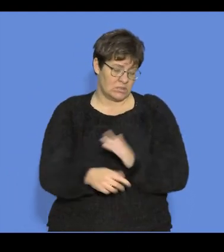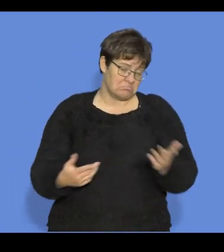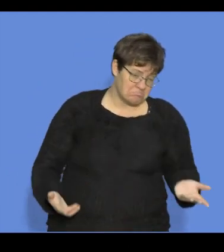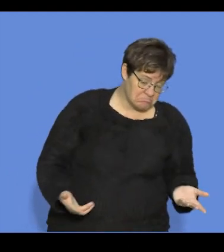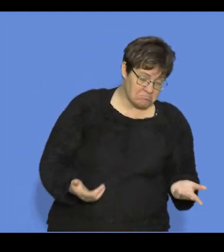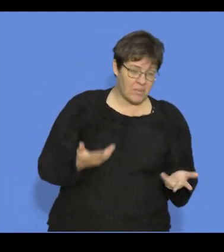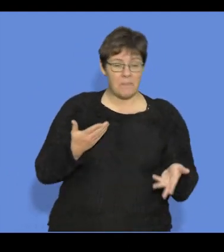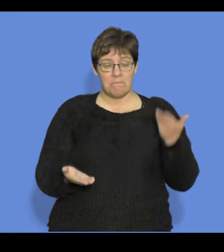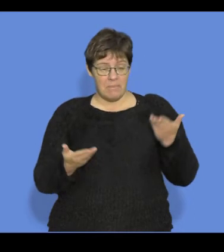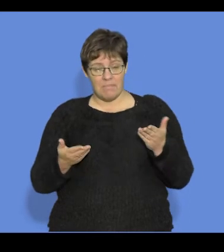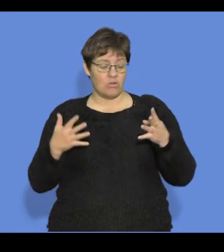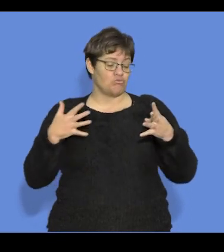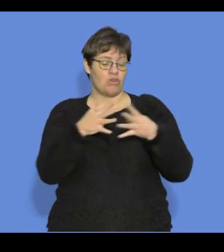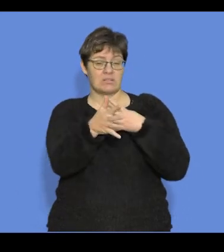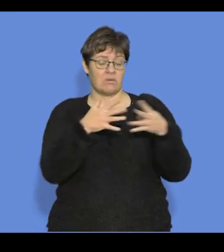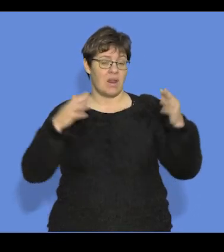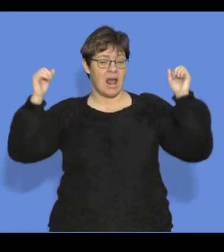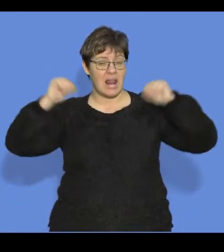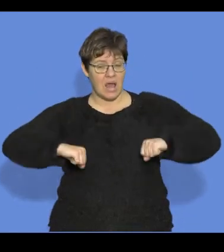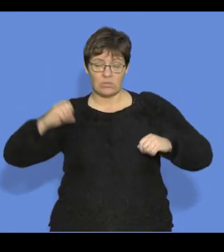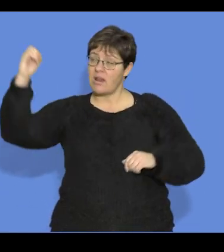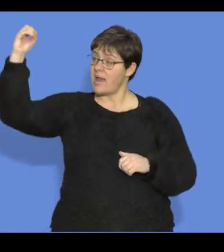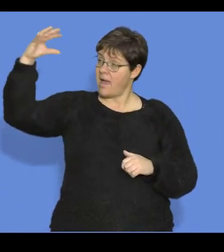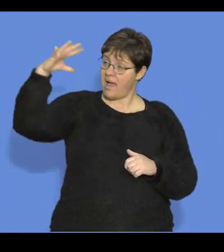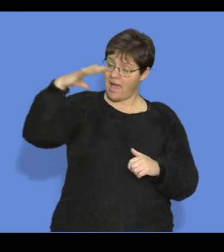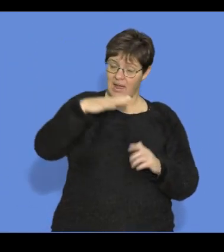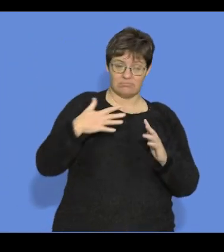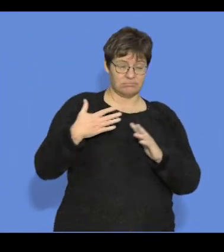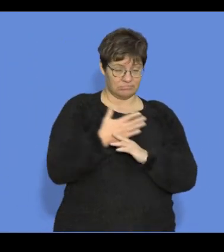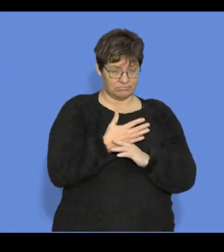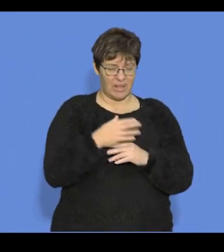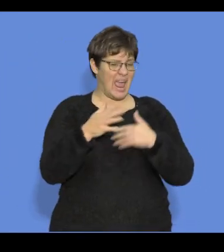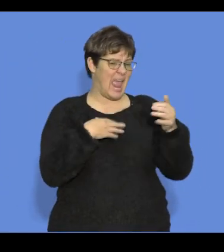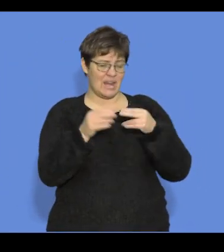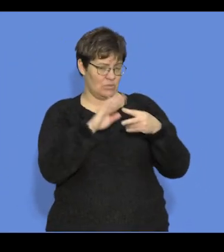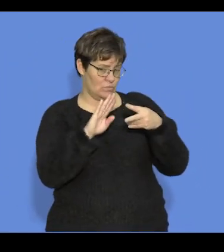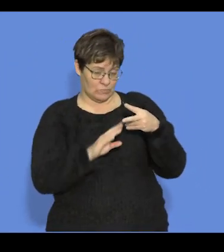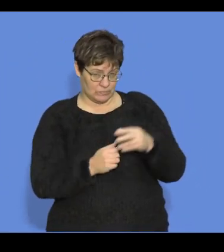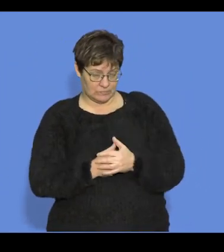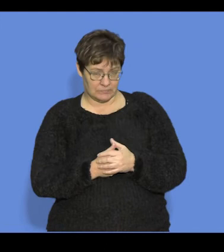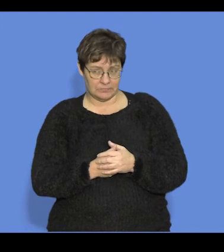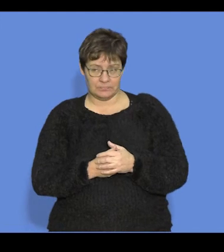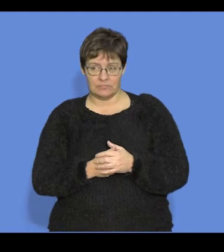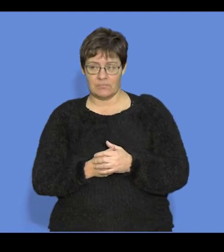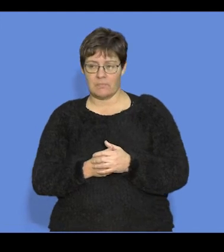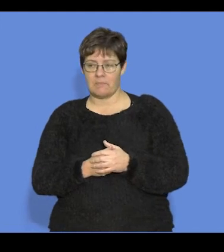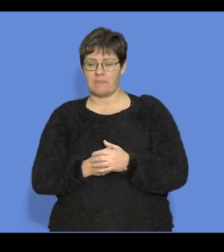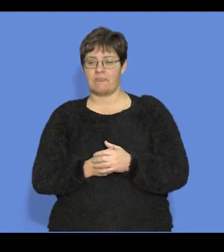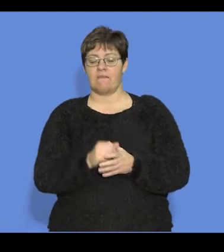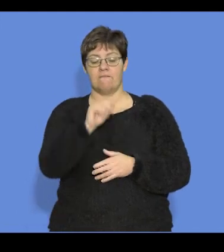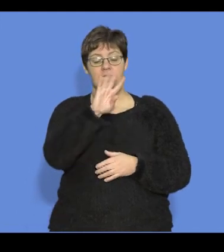they're transparent to allow light in. Any 2 functions. Then,